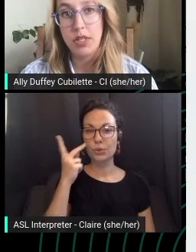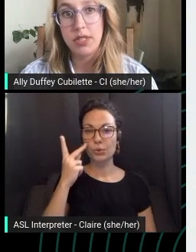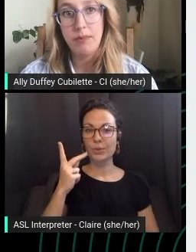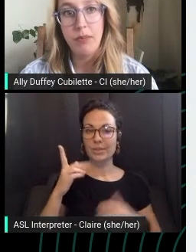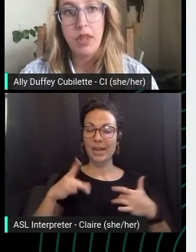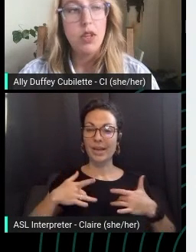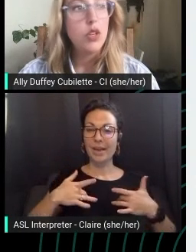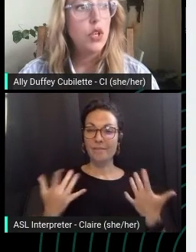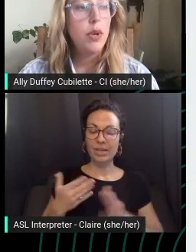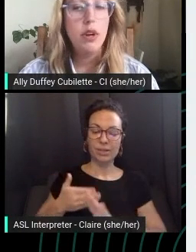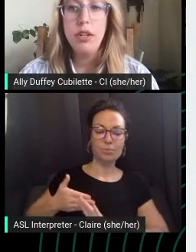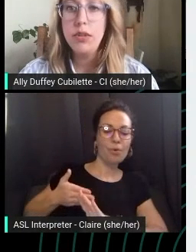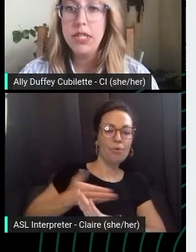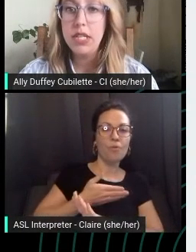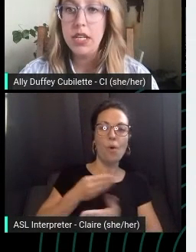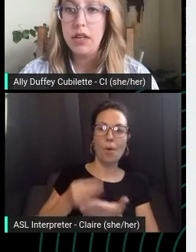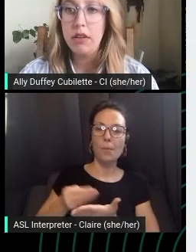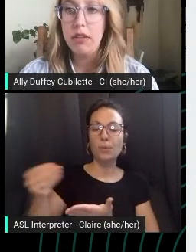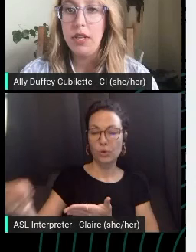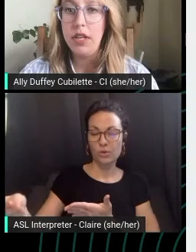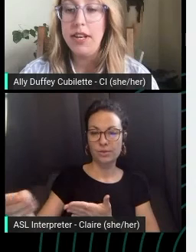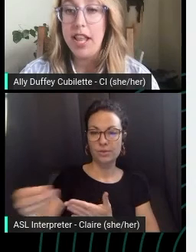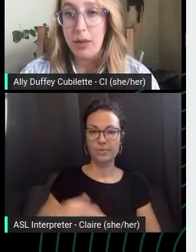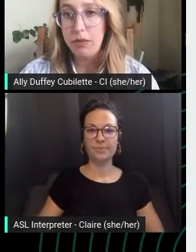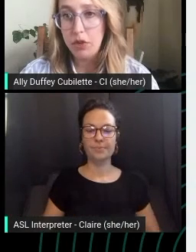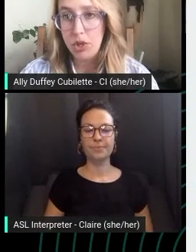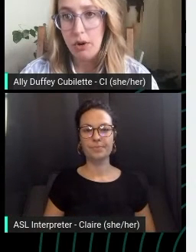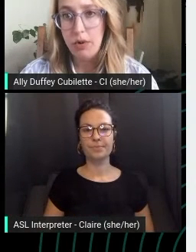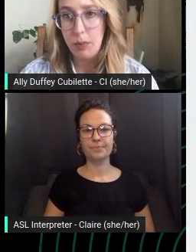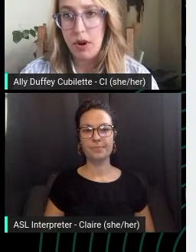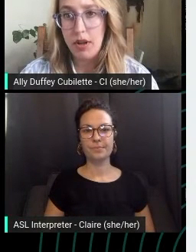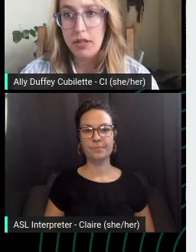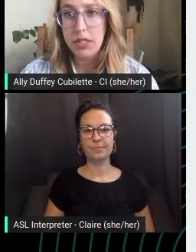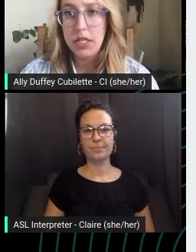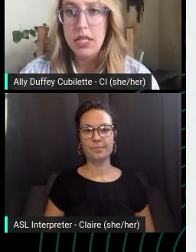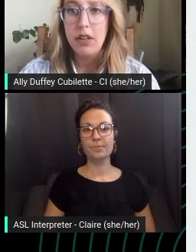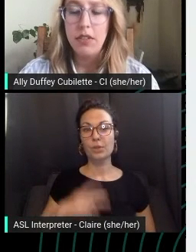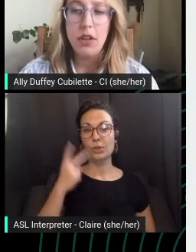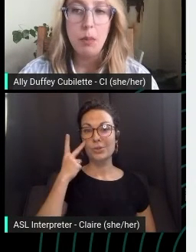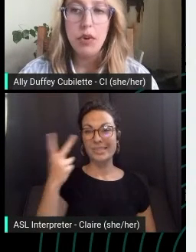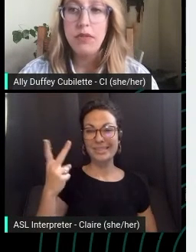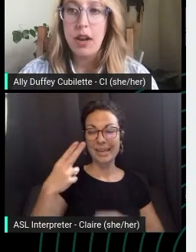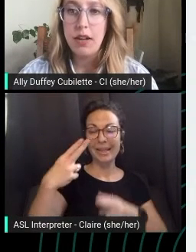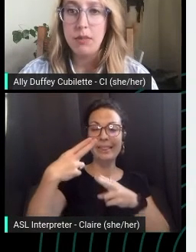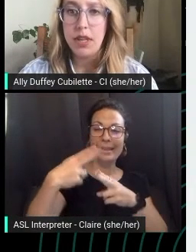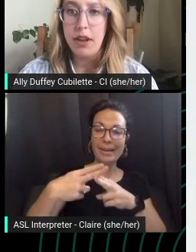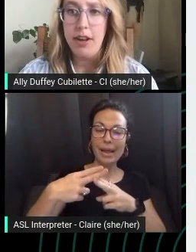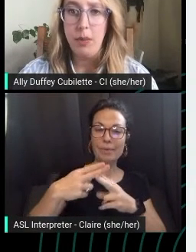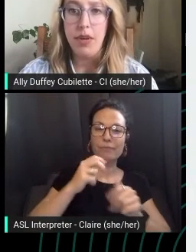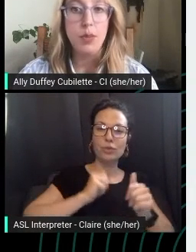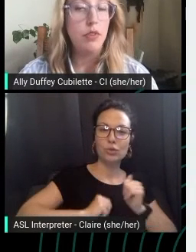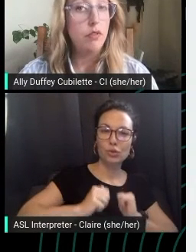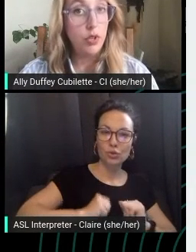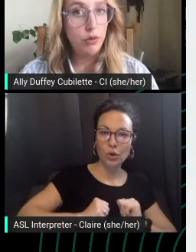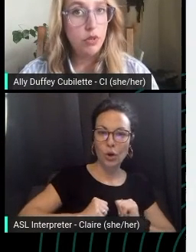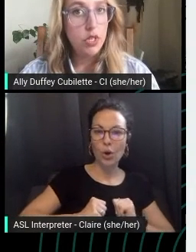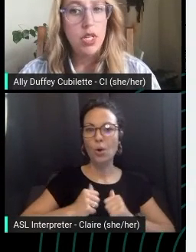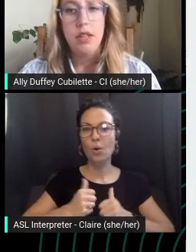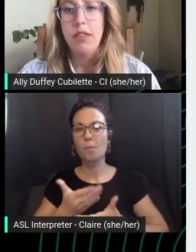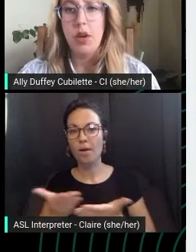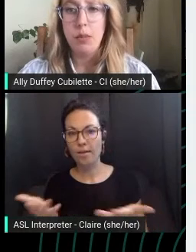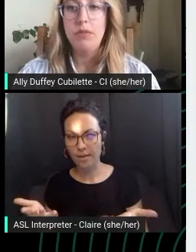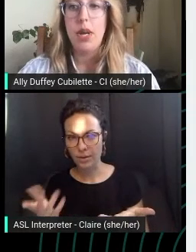to purchase. So here you'll see the name of the show or the product, the number of times that item has been